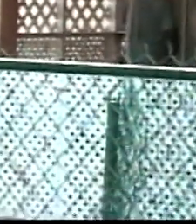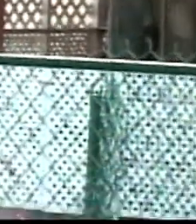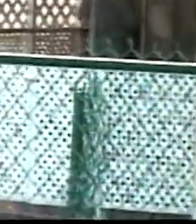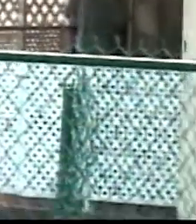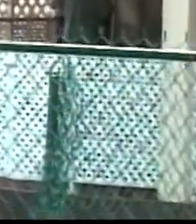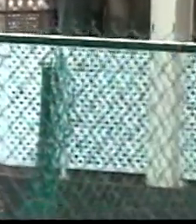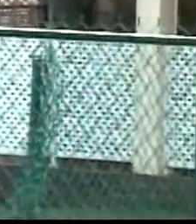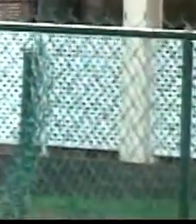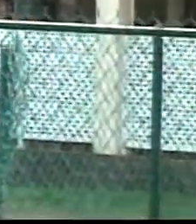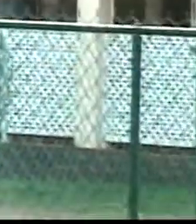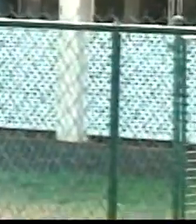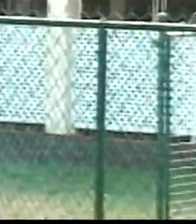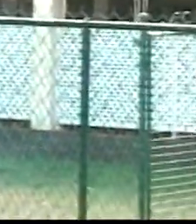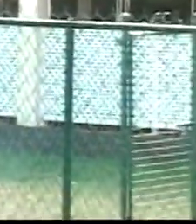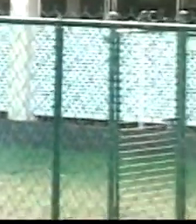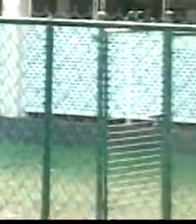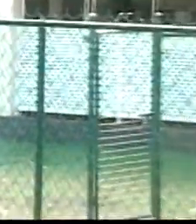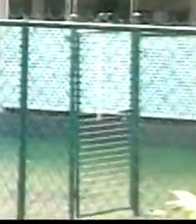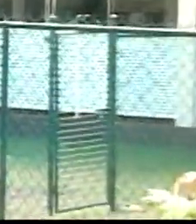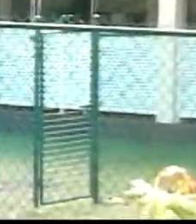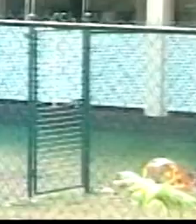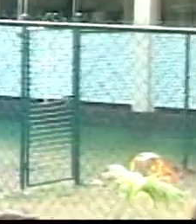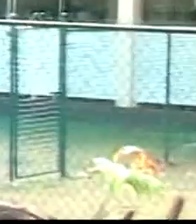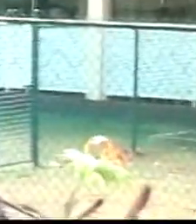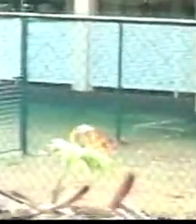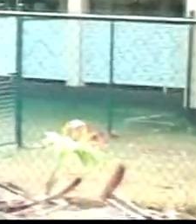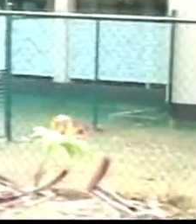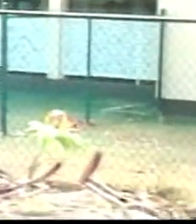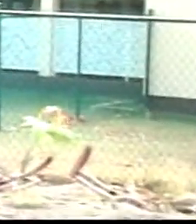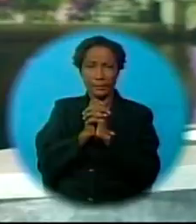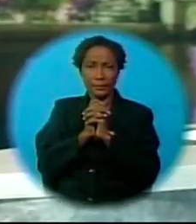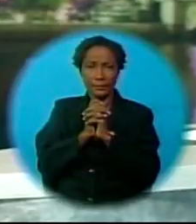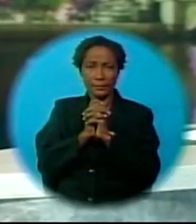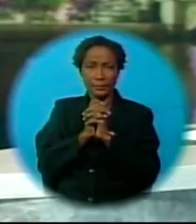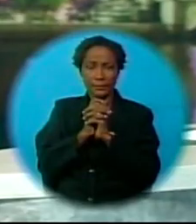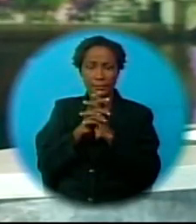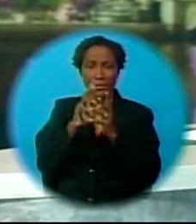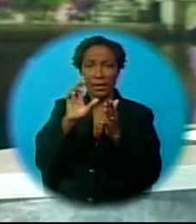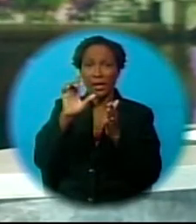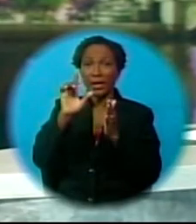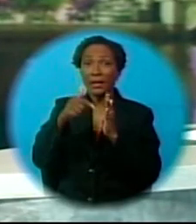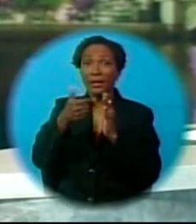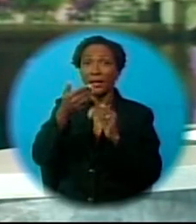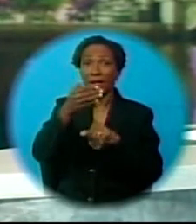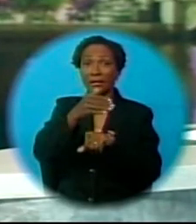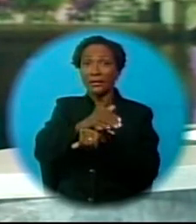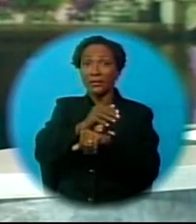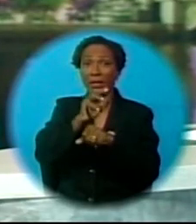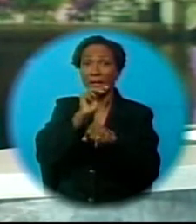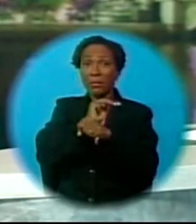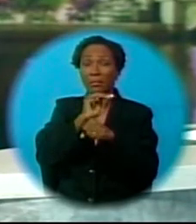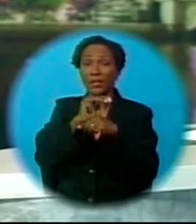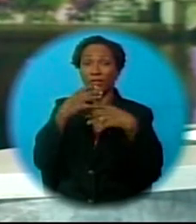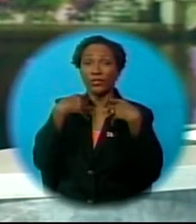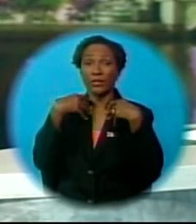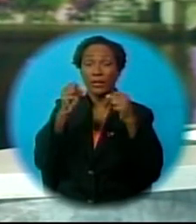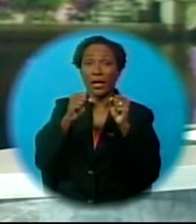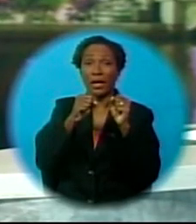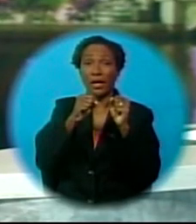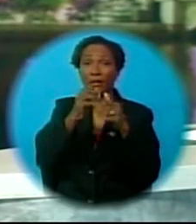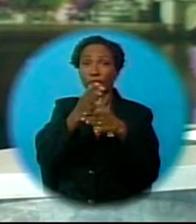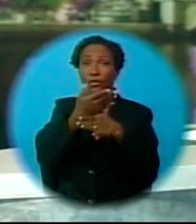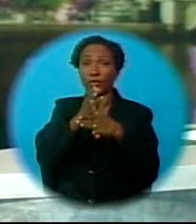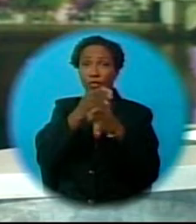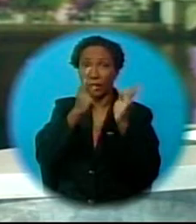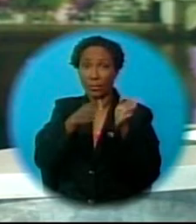an investigation. Shane Seeley, CBC News. And late this evening, the Ministry of Health revealed plans